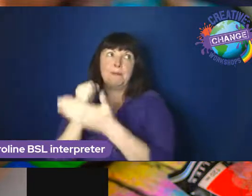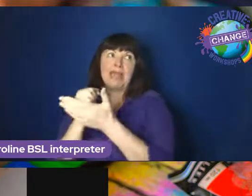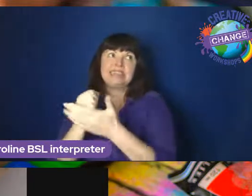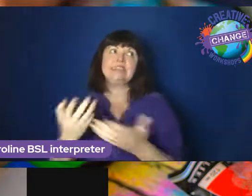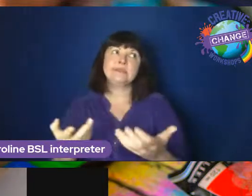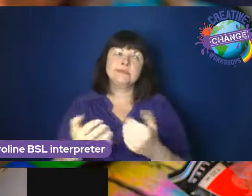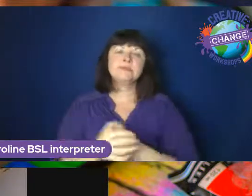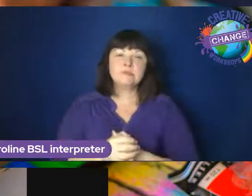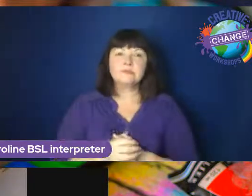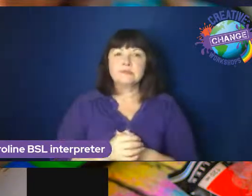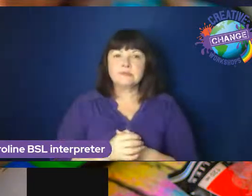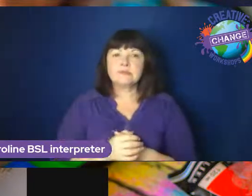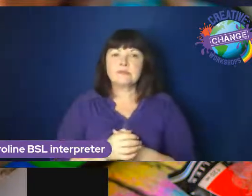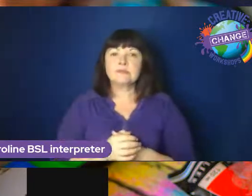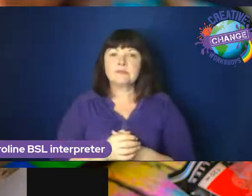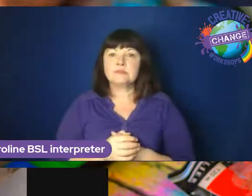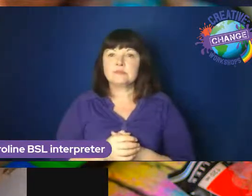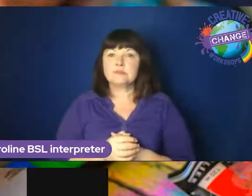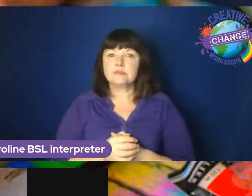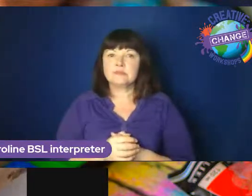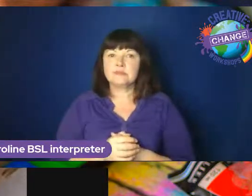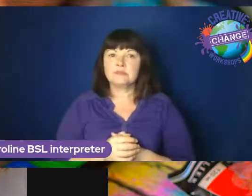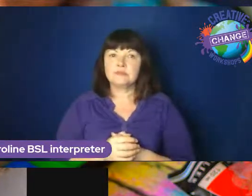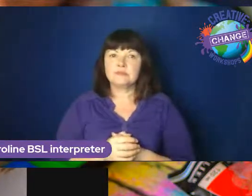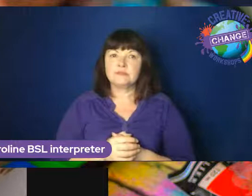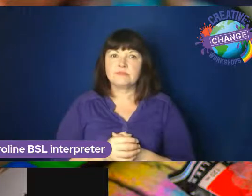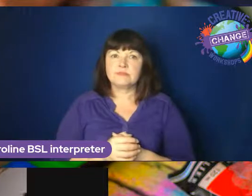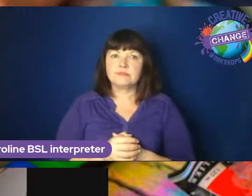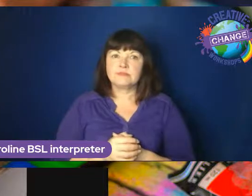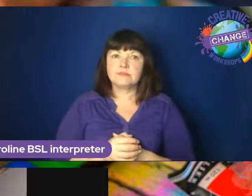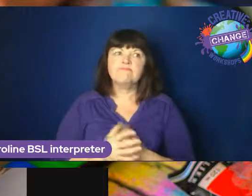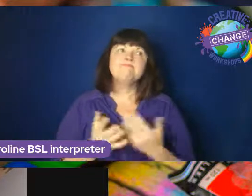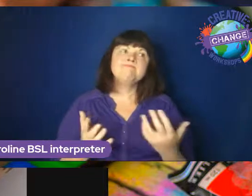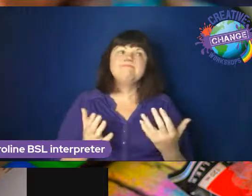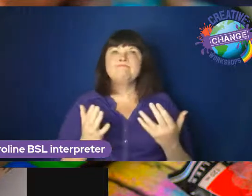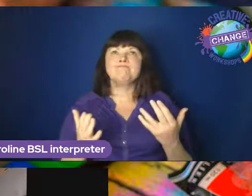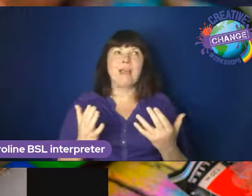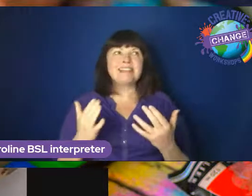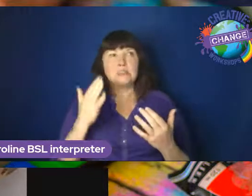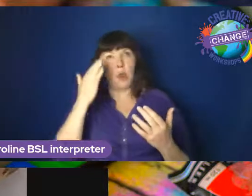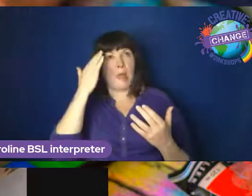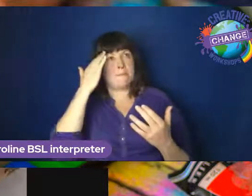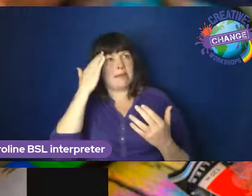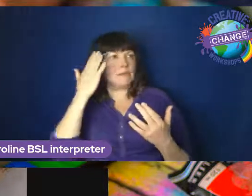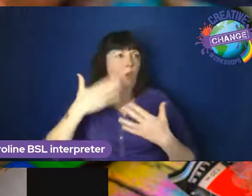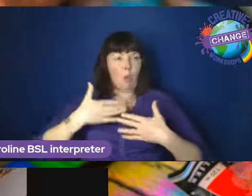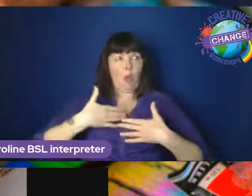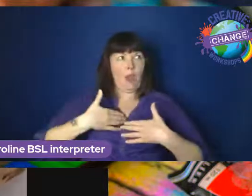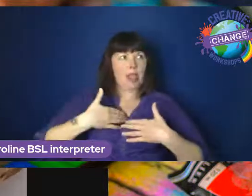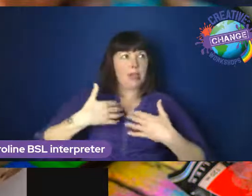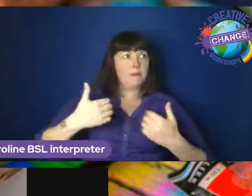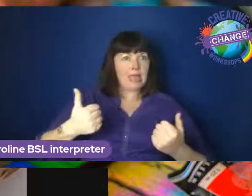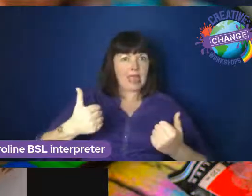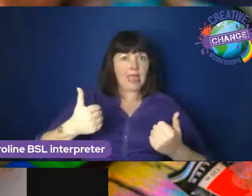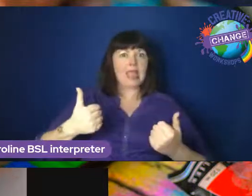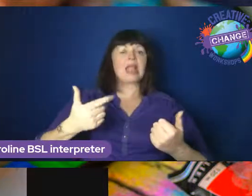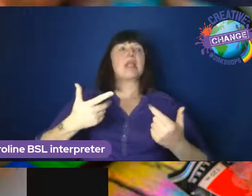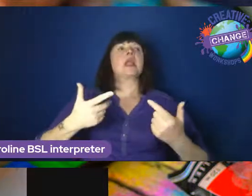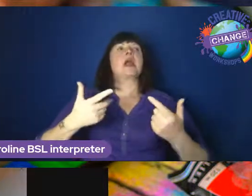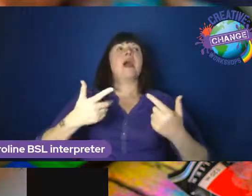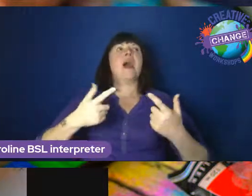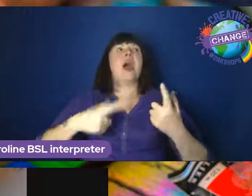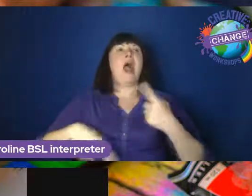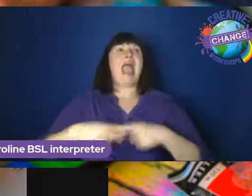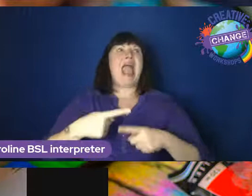a mental well-being type one, I had a bit of a panic attack.